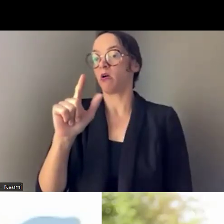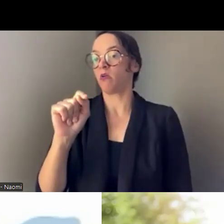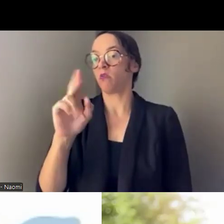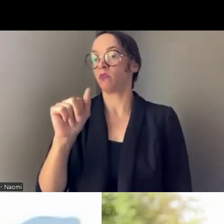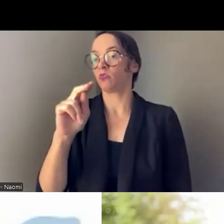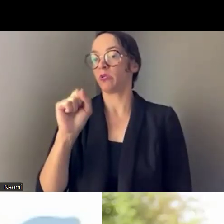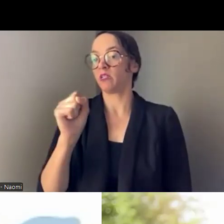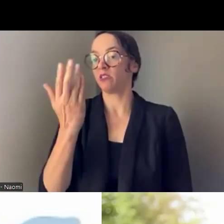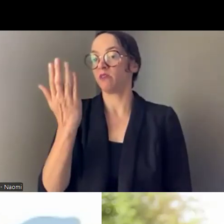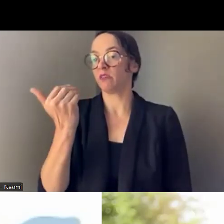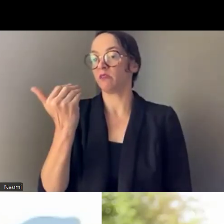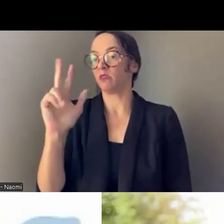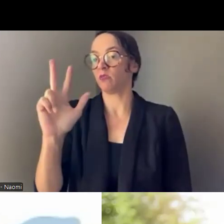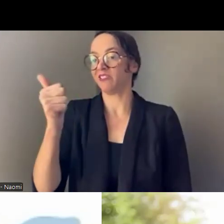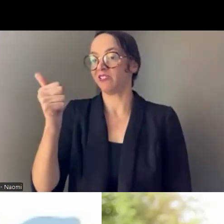we receive